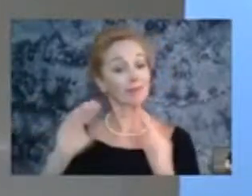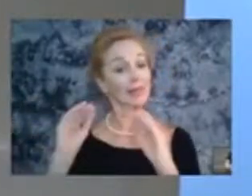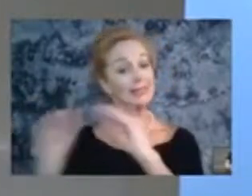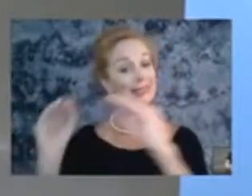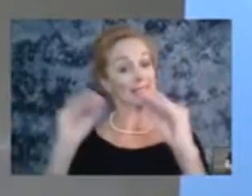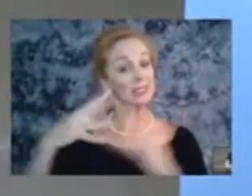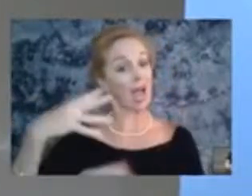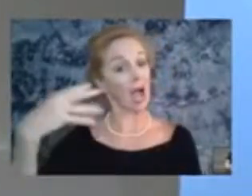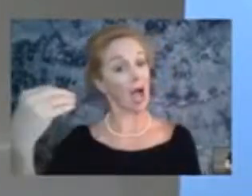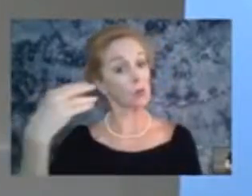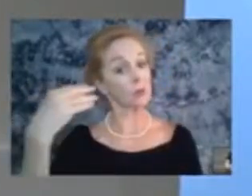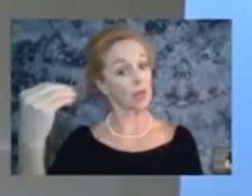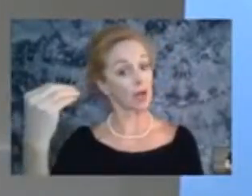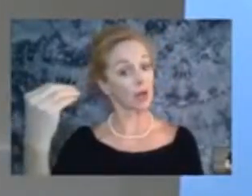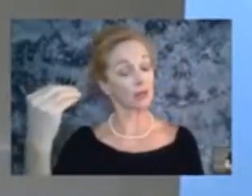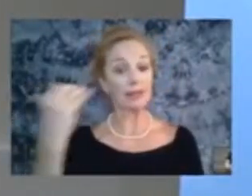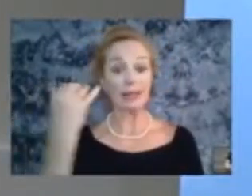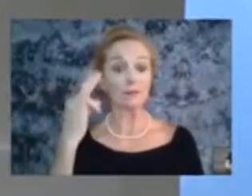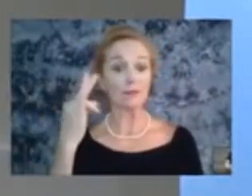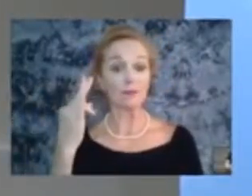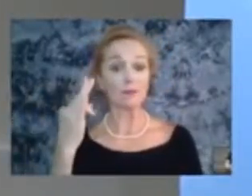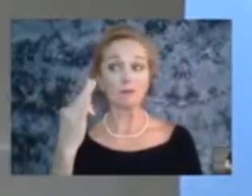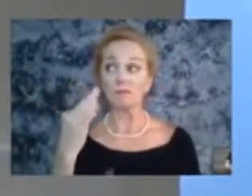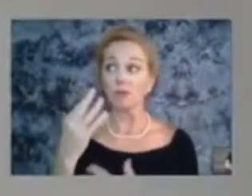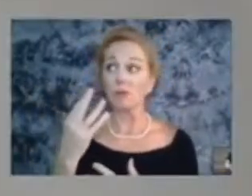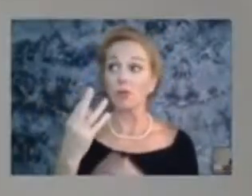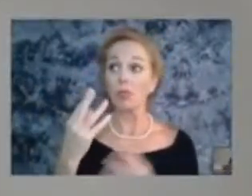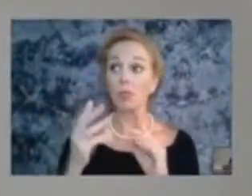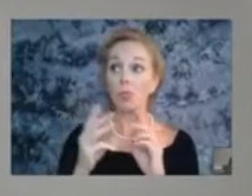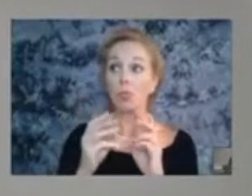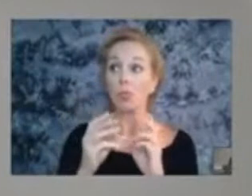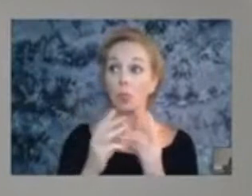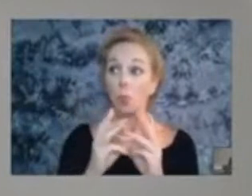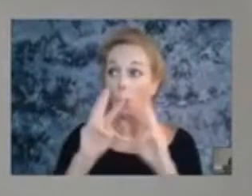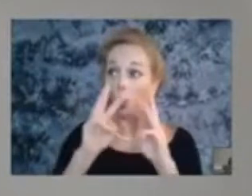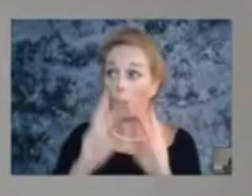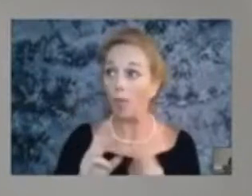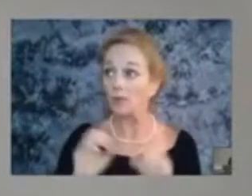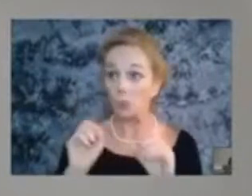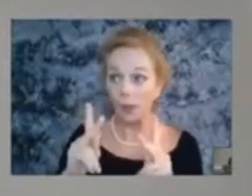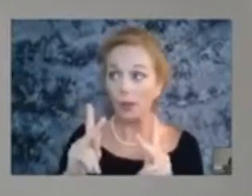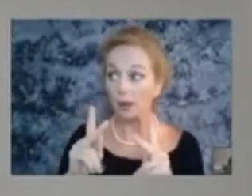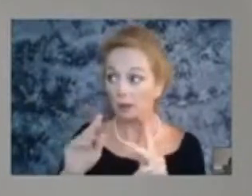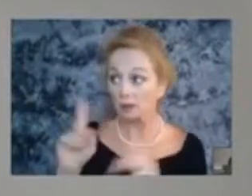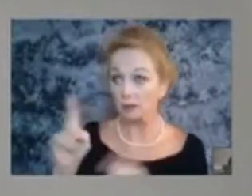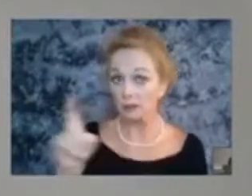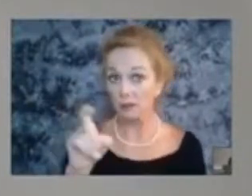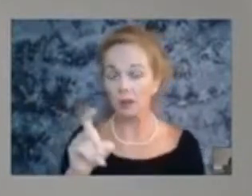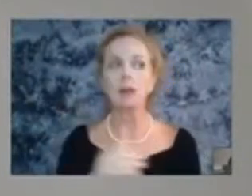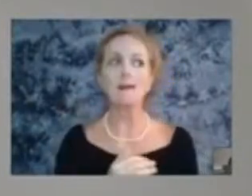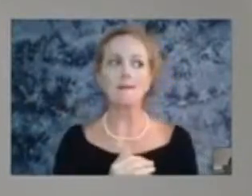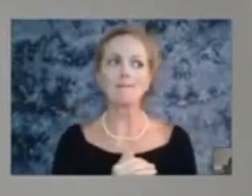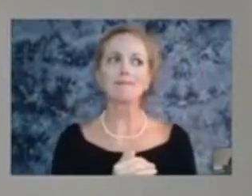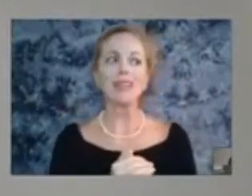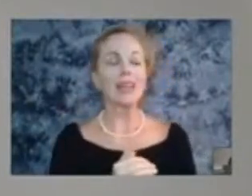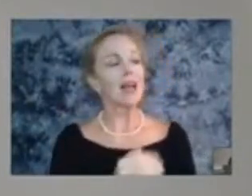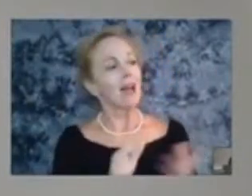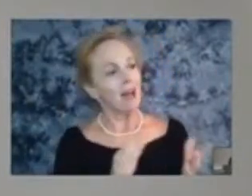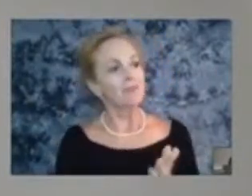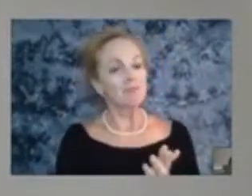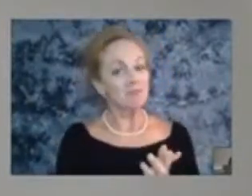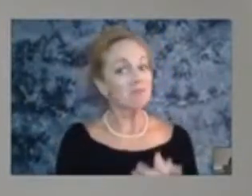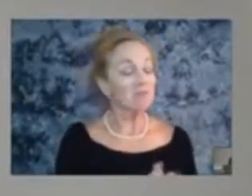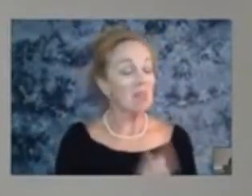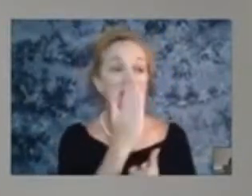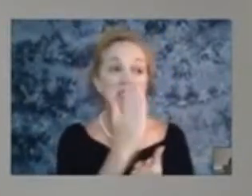available outdoors, weather permitting. Yeah, I mean, the majority of our campuses have beautiful landscape space. Some